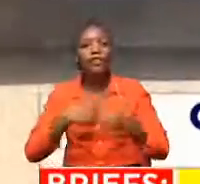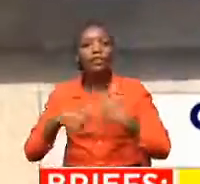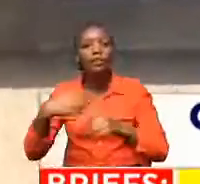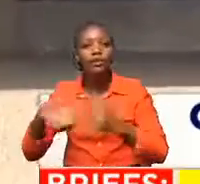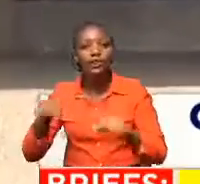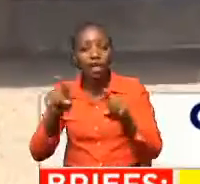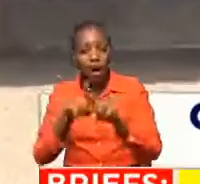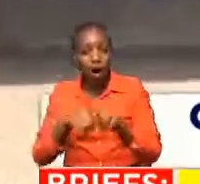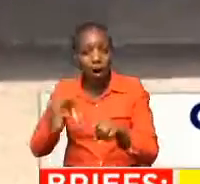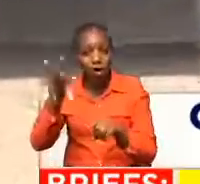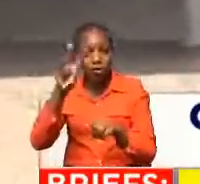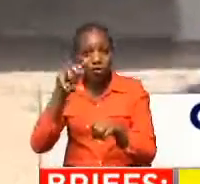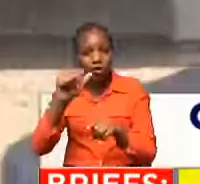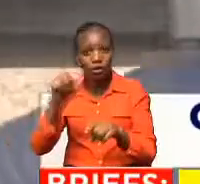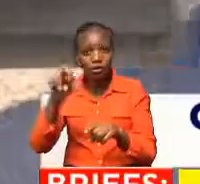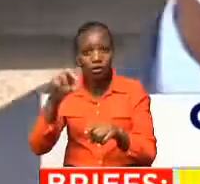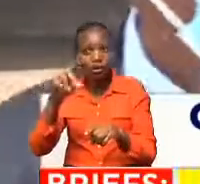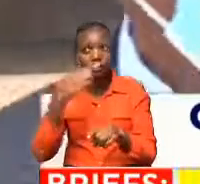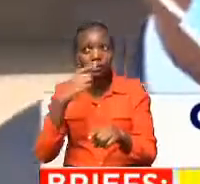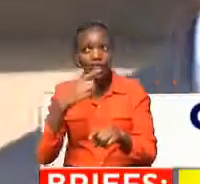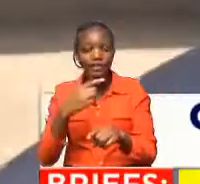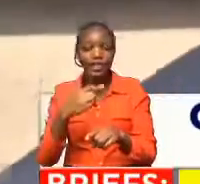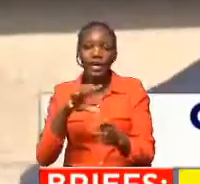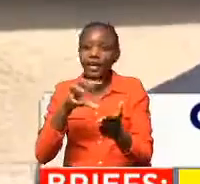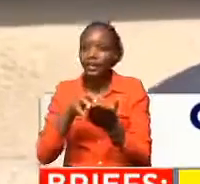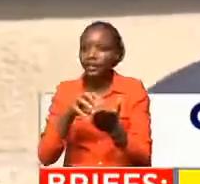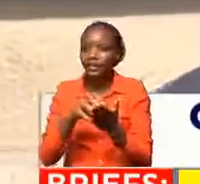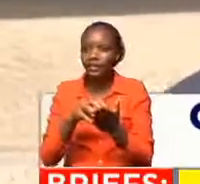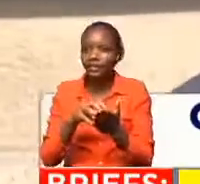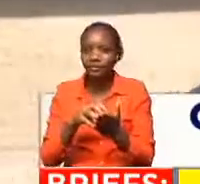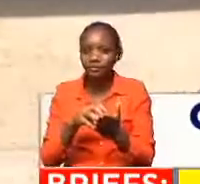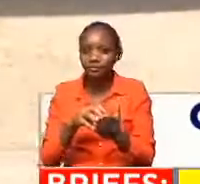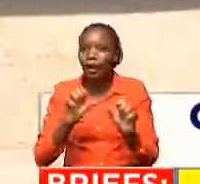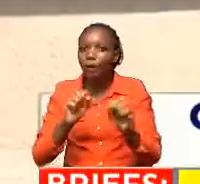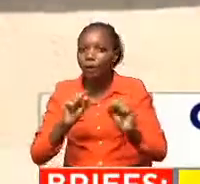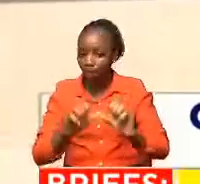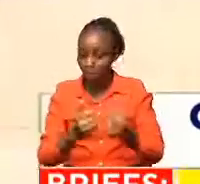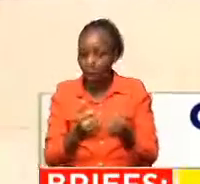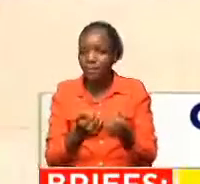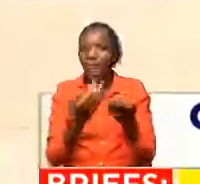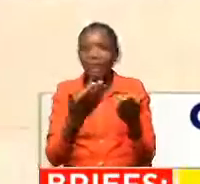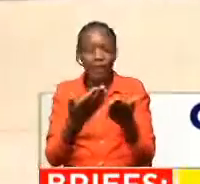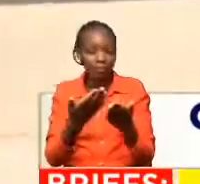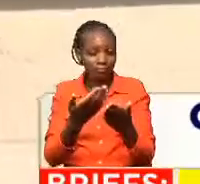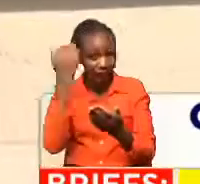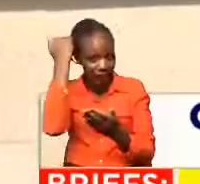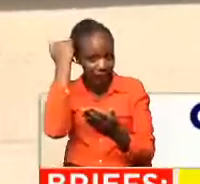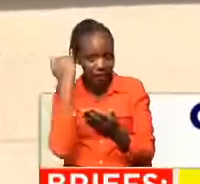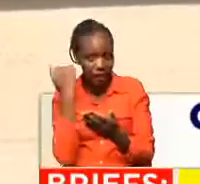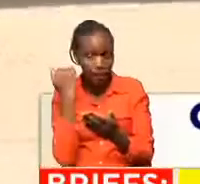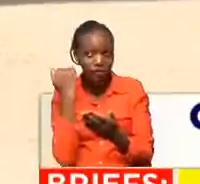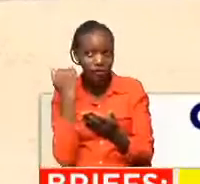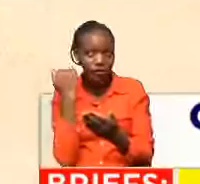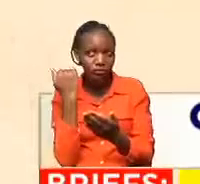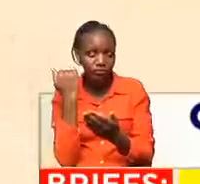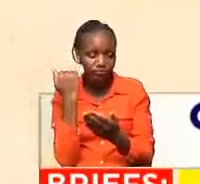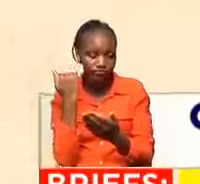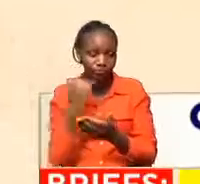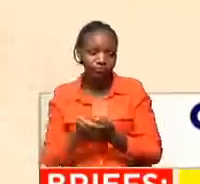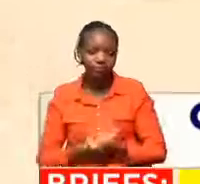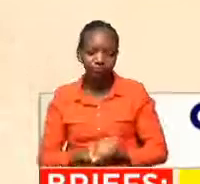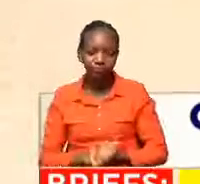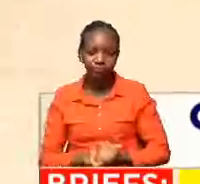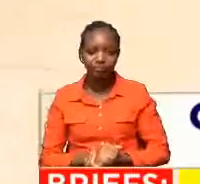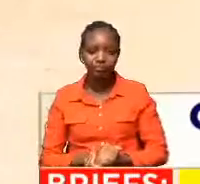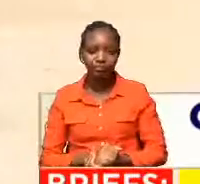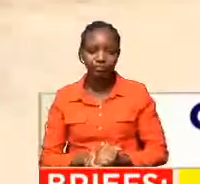also maintained a previous position that only cases that do not need a mention will be heard in the interim, with those that require mention being deferred